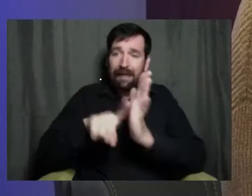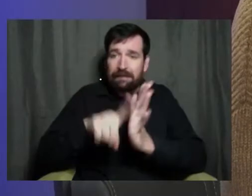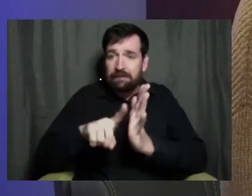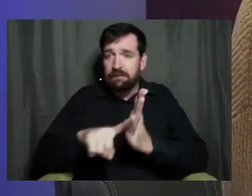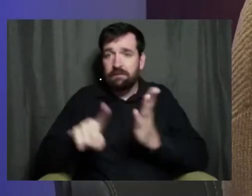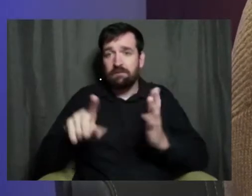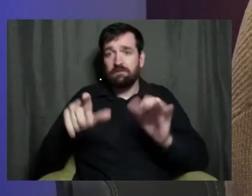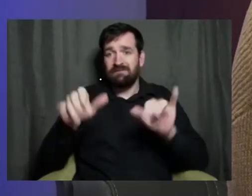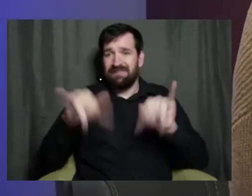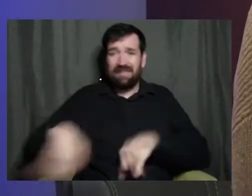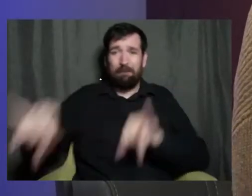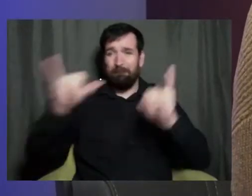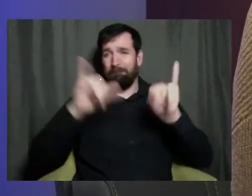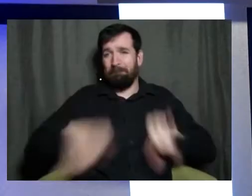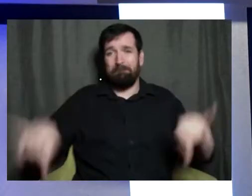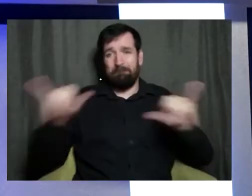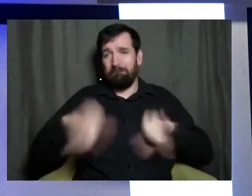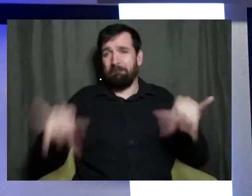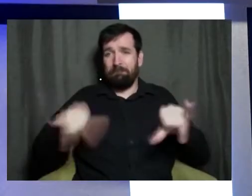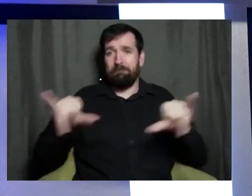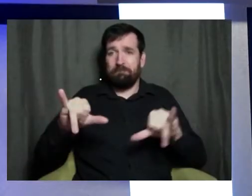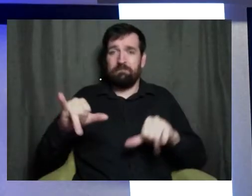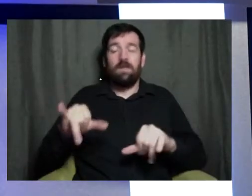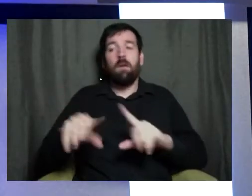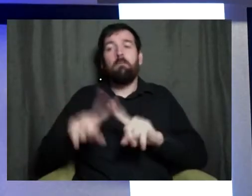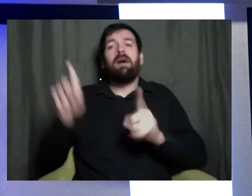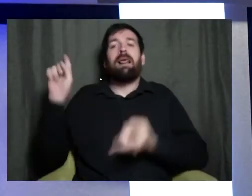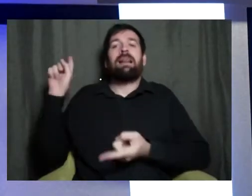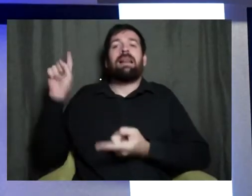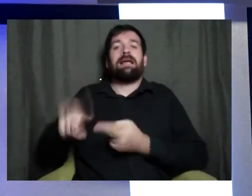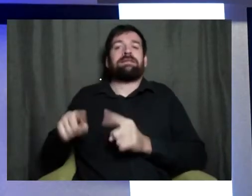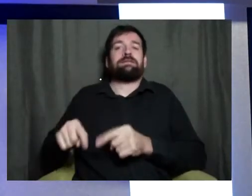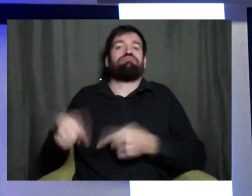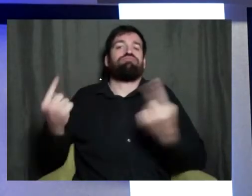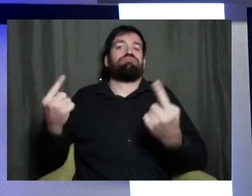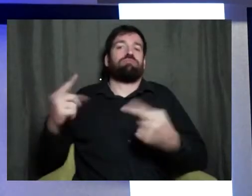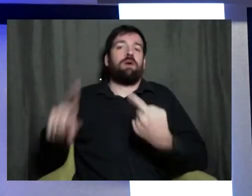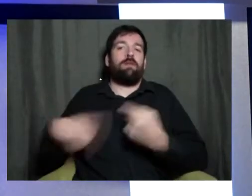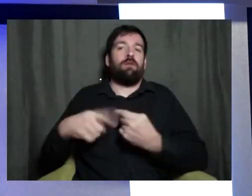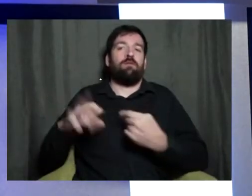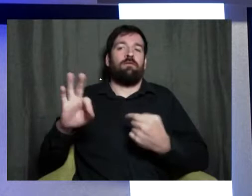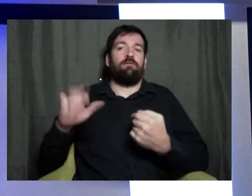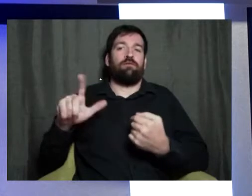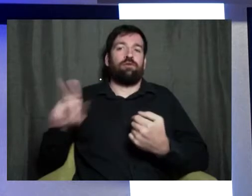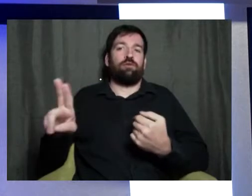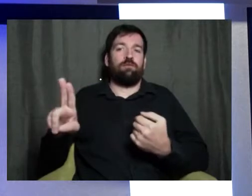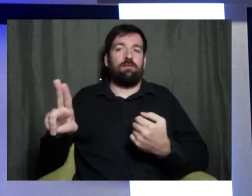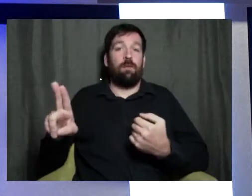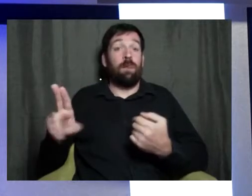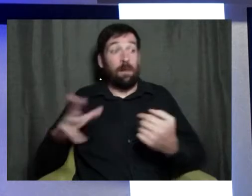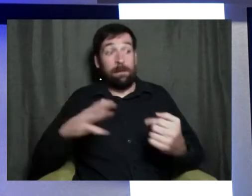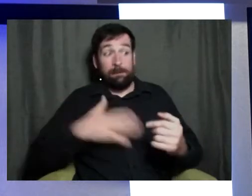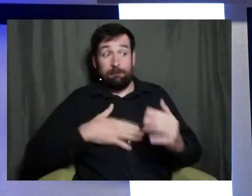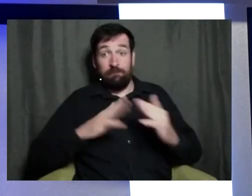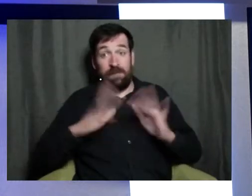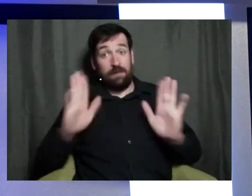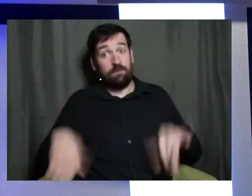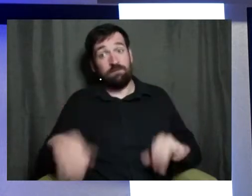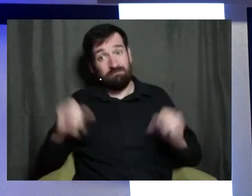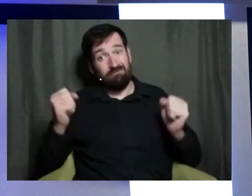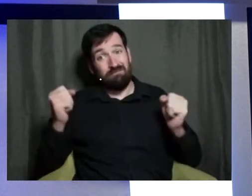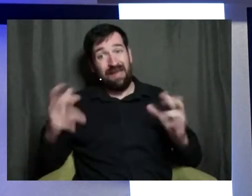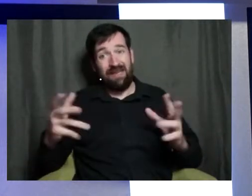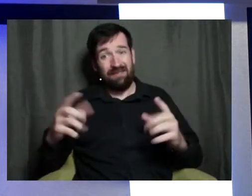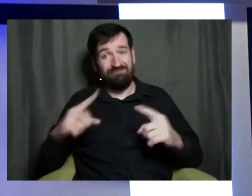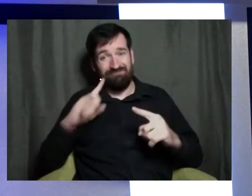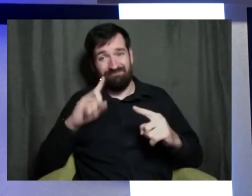no different. But there's not as much bickering about the flu shot that they hear on TV. In my household, they have a lot of bickering about the flu shot. And your